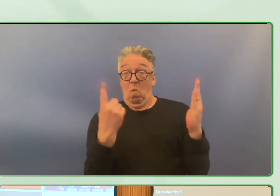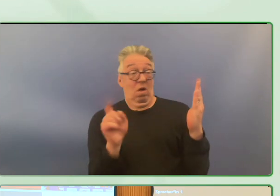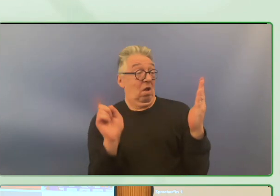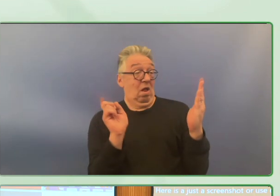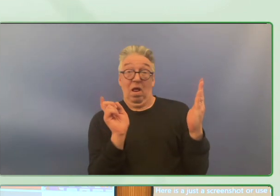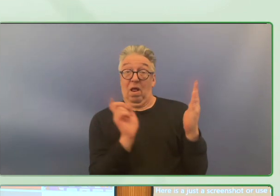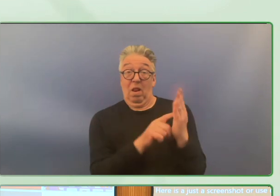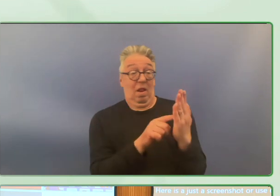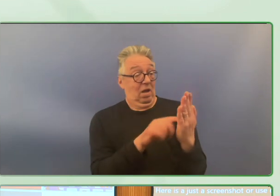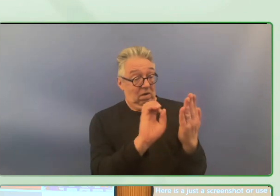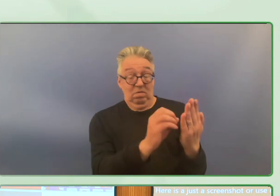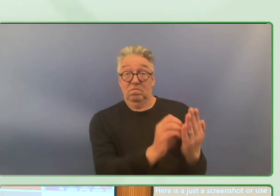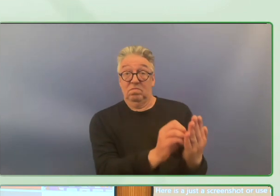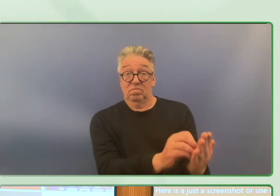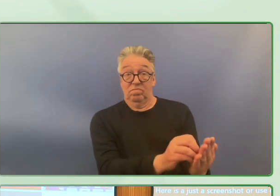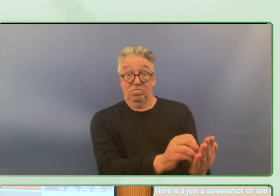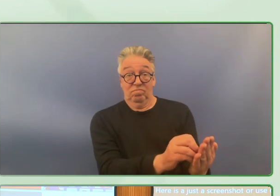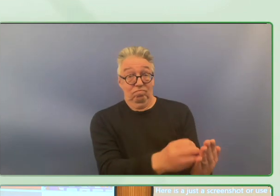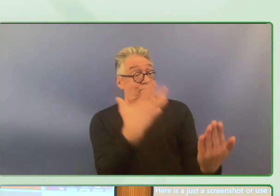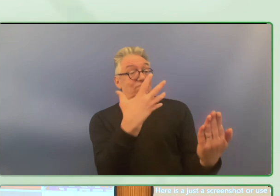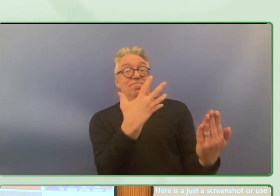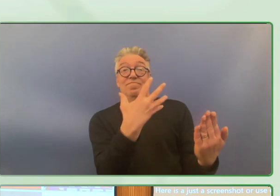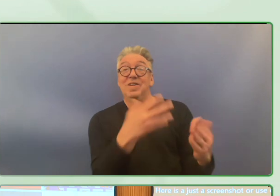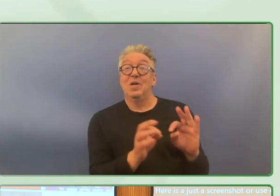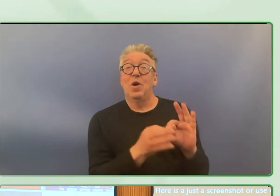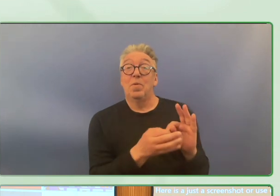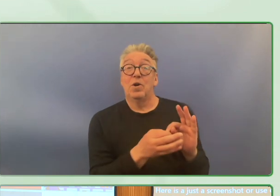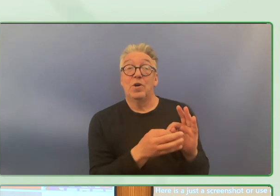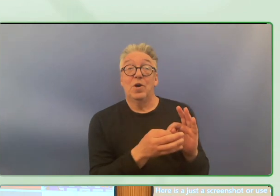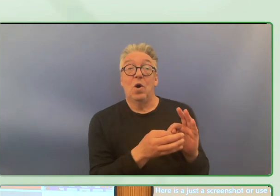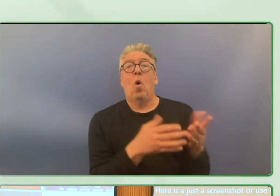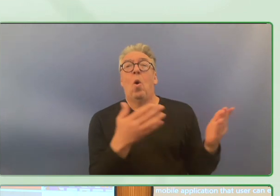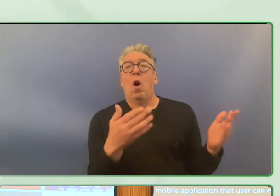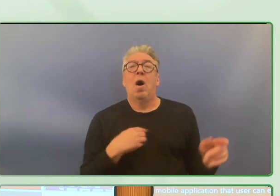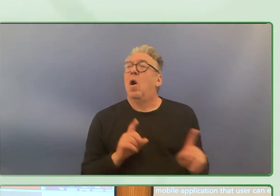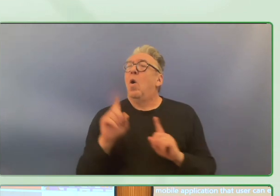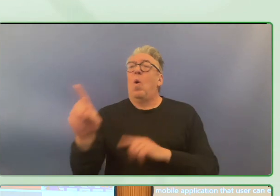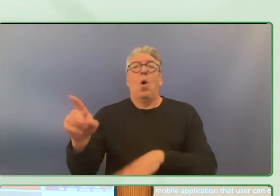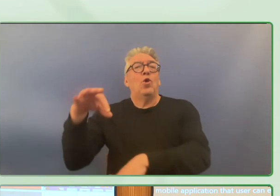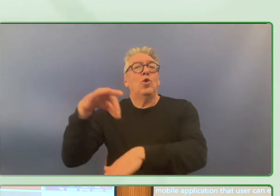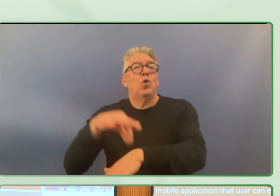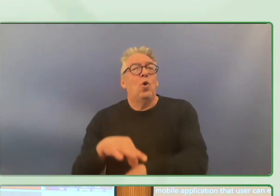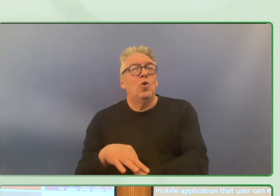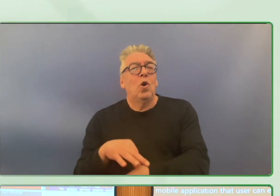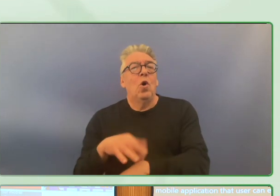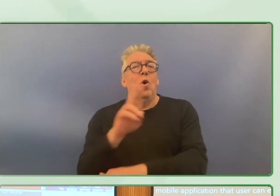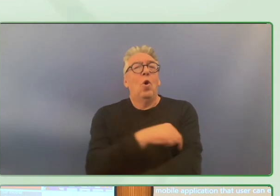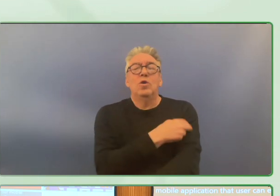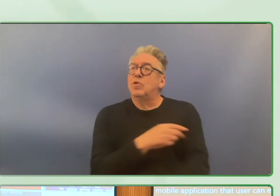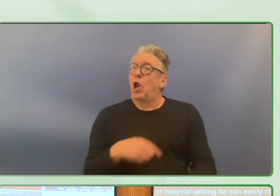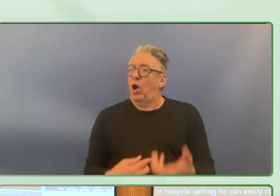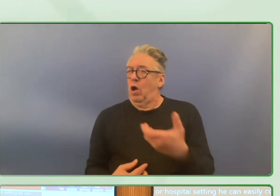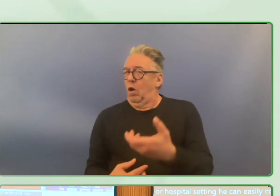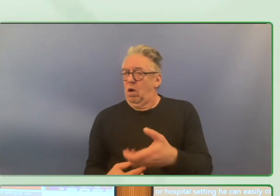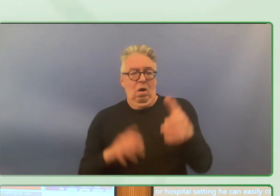find or she can find the interpreter, or if they are in a doctor or hospital setting, he can easily communicate and share their pain